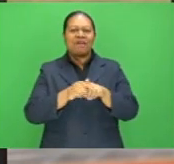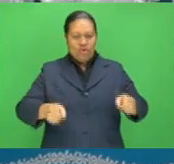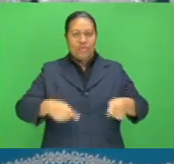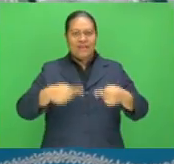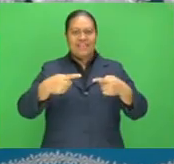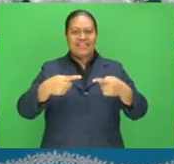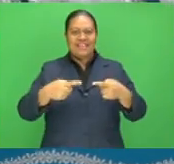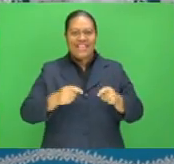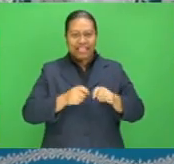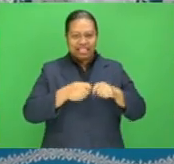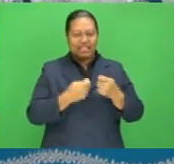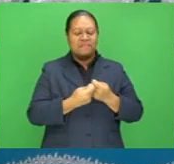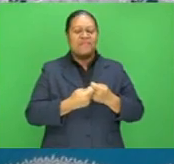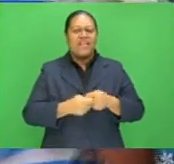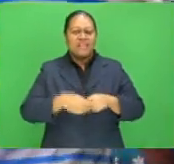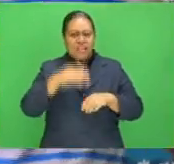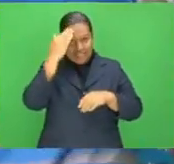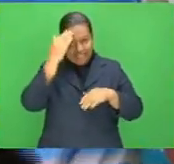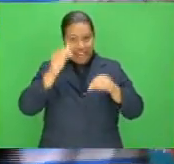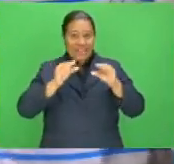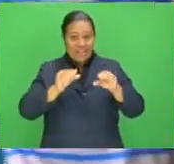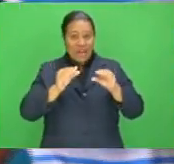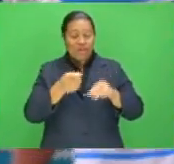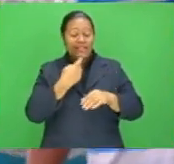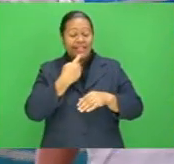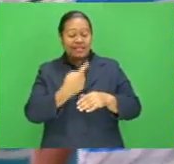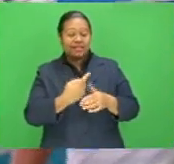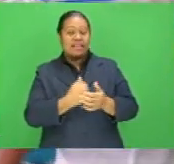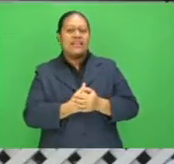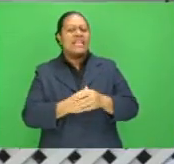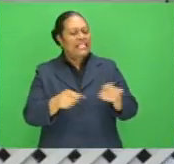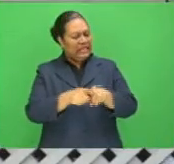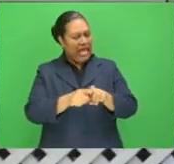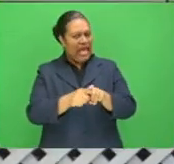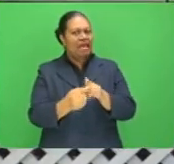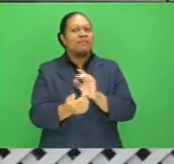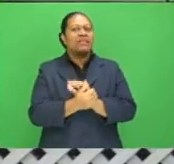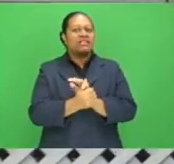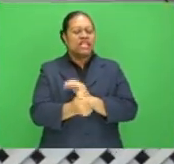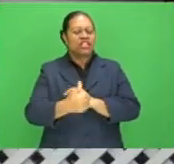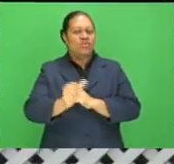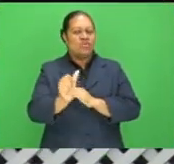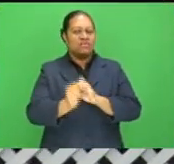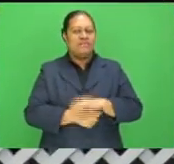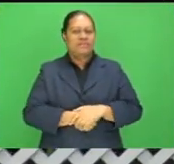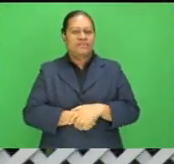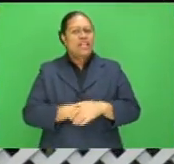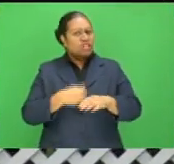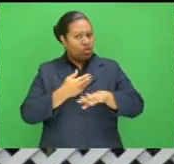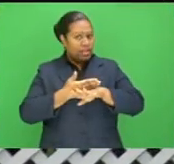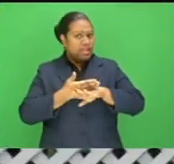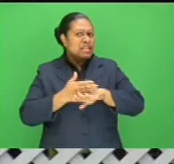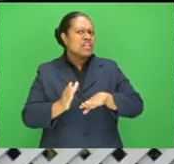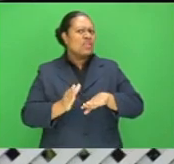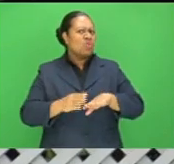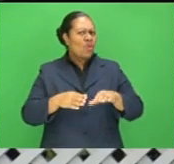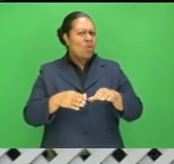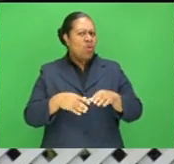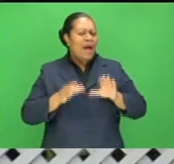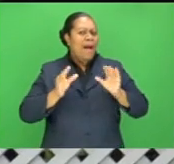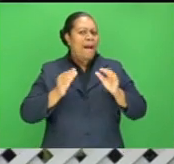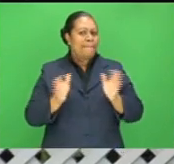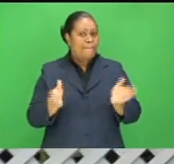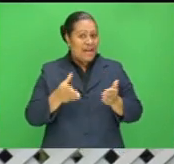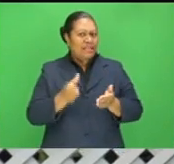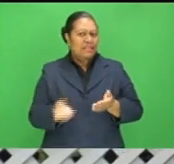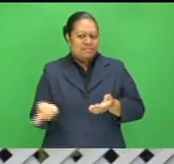Vanuatu. Fiji Sevens head coach Gareth Beba is using similar tactics. For those young players, it's important that they have the opportunity to